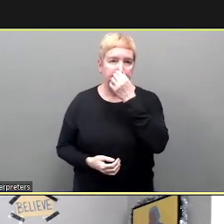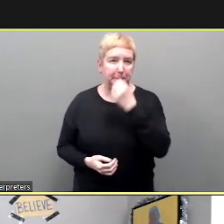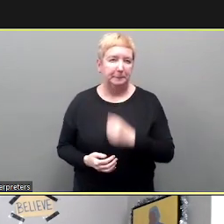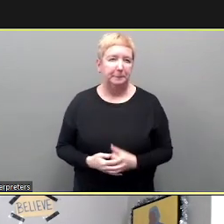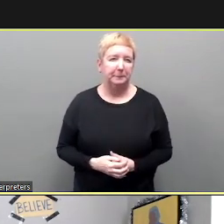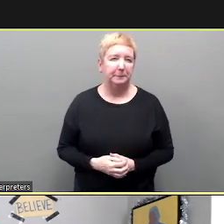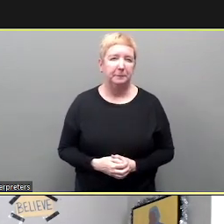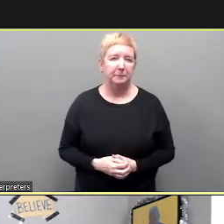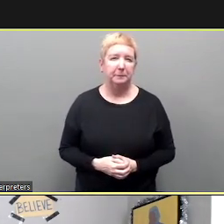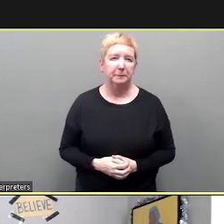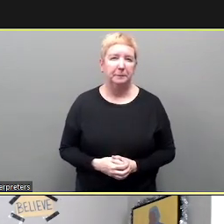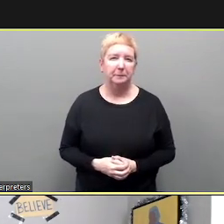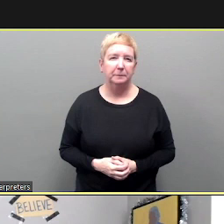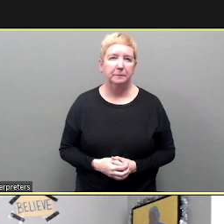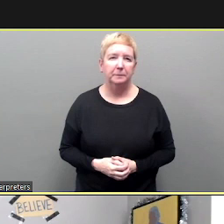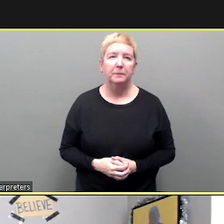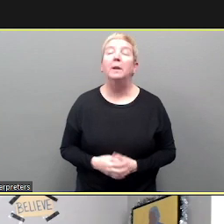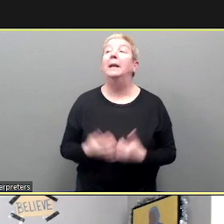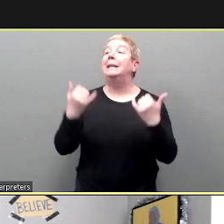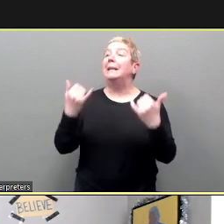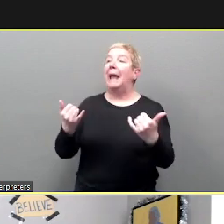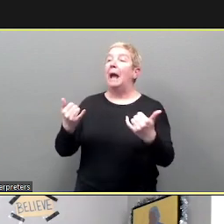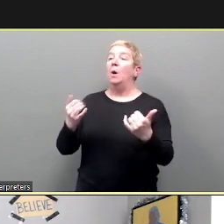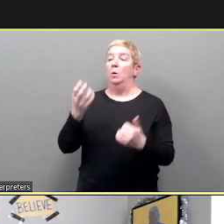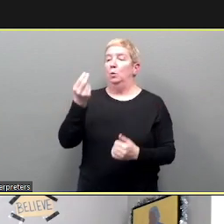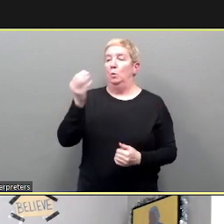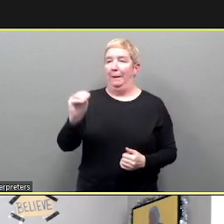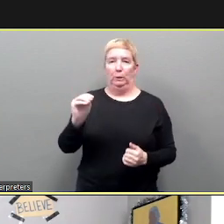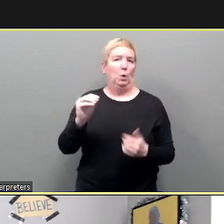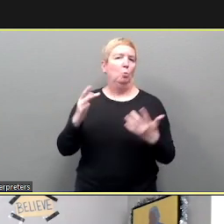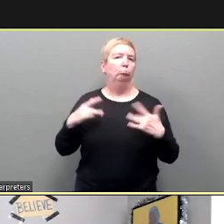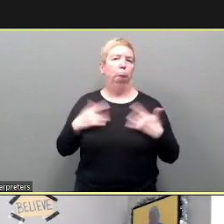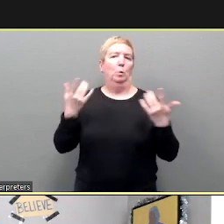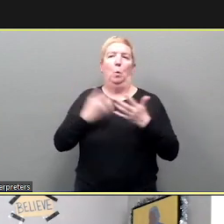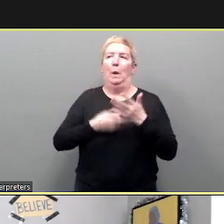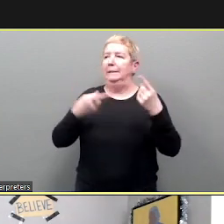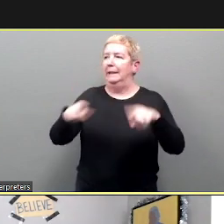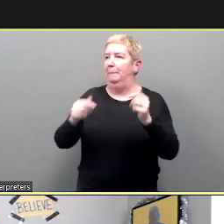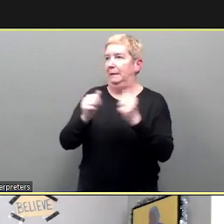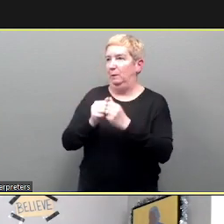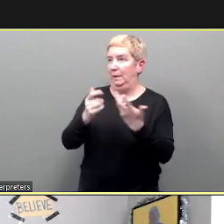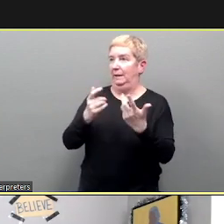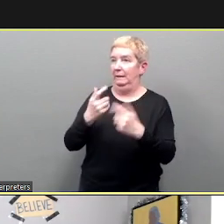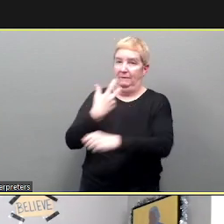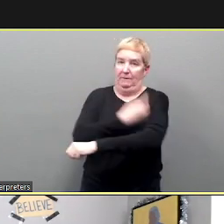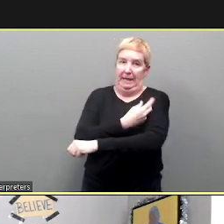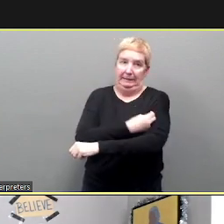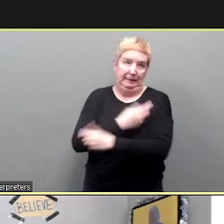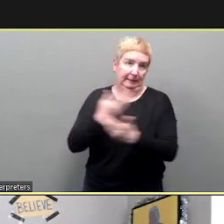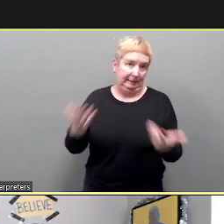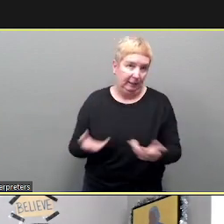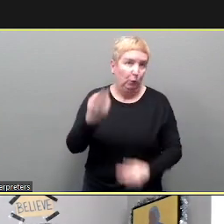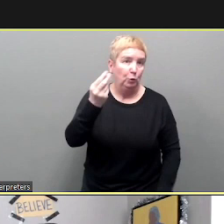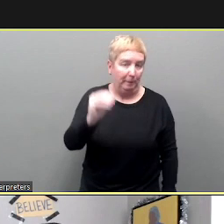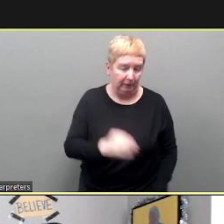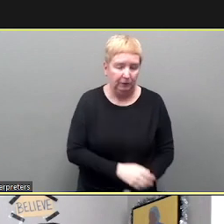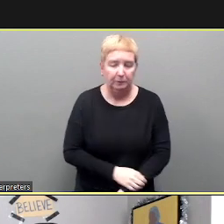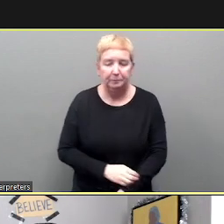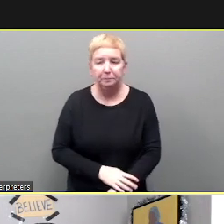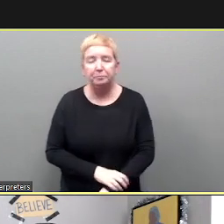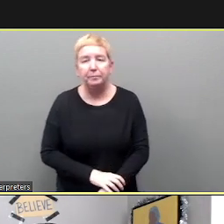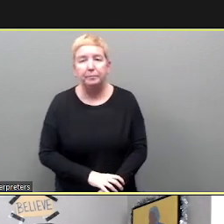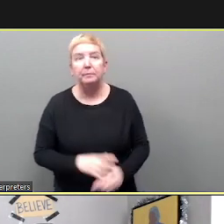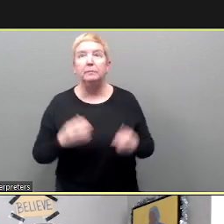The New Mexico vaccine update, just to kind of keep everyone updated here. Once again,